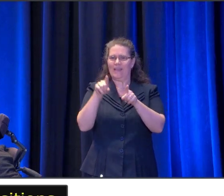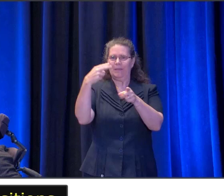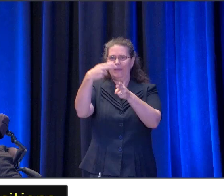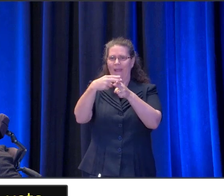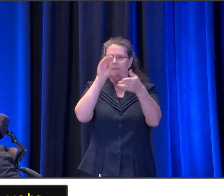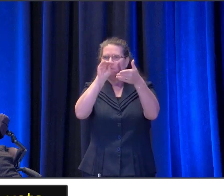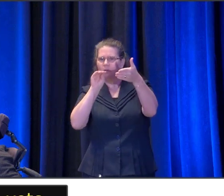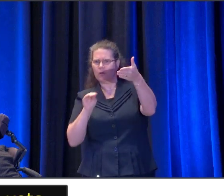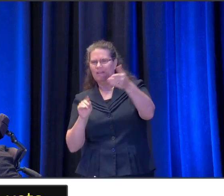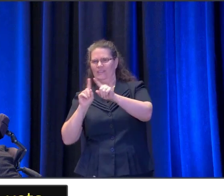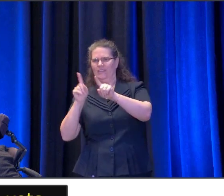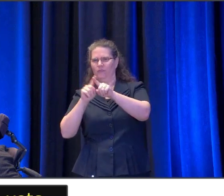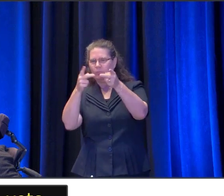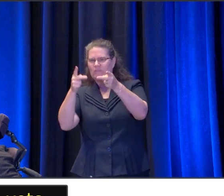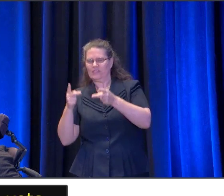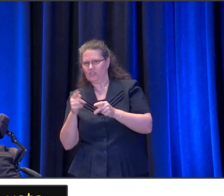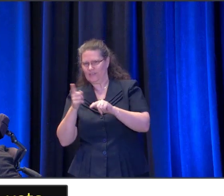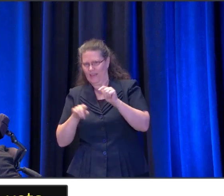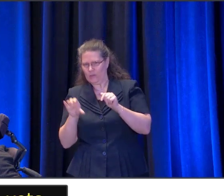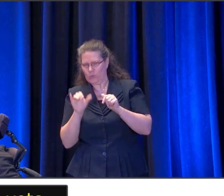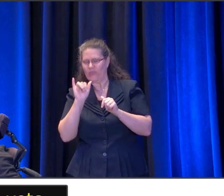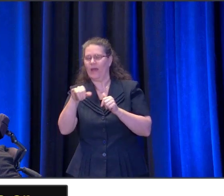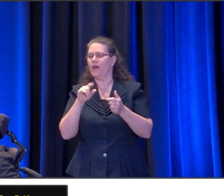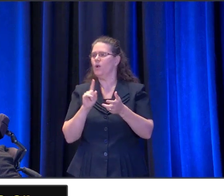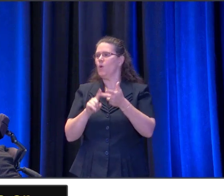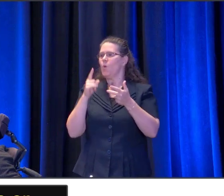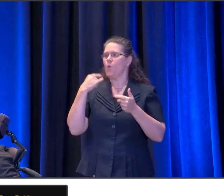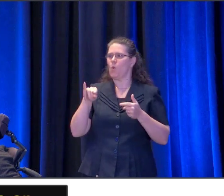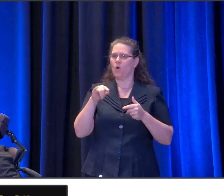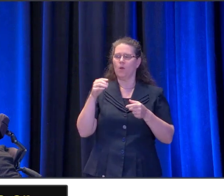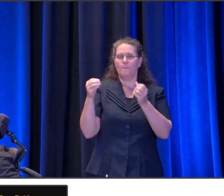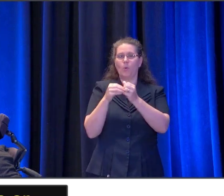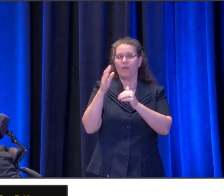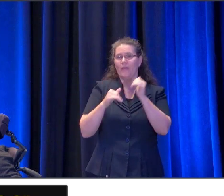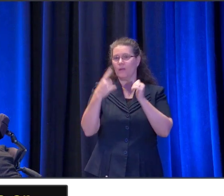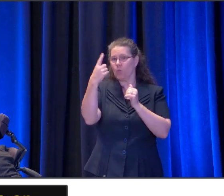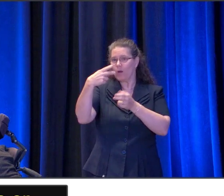the DEIA committee chair.